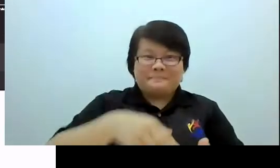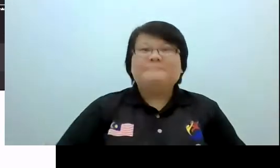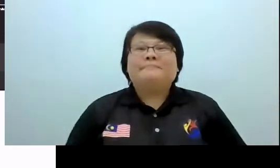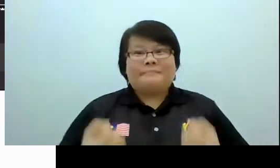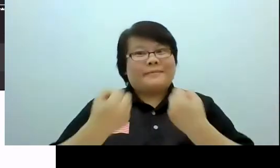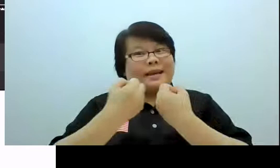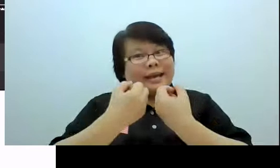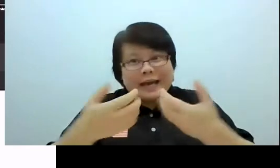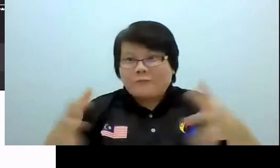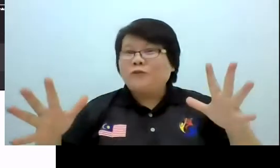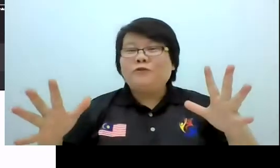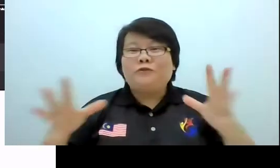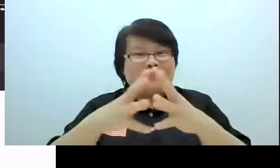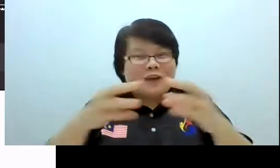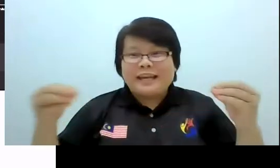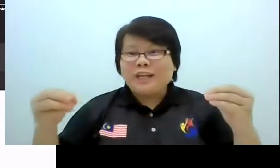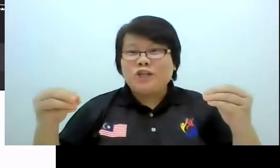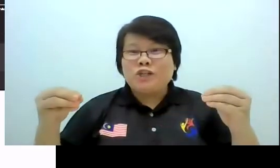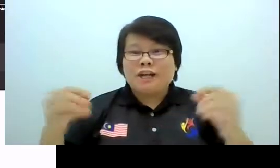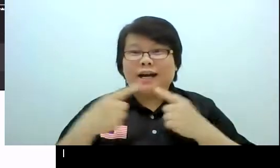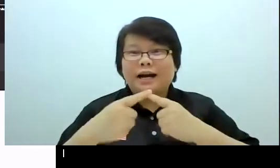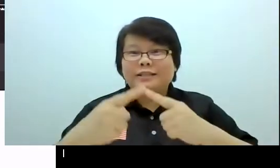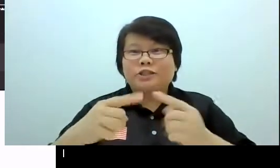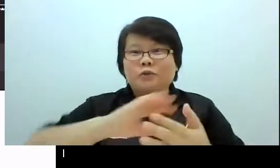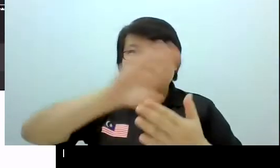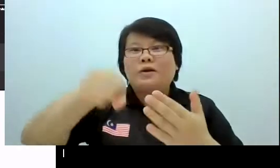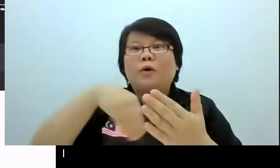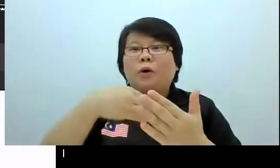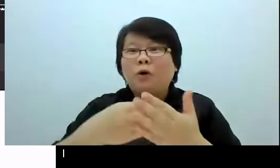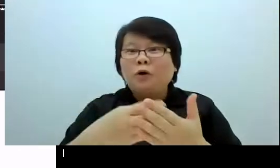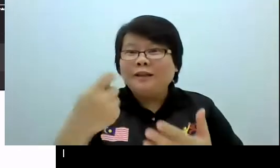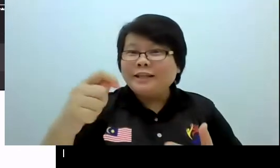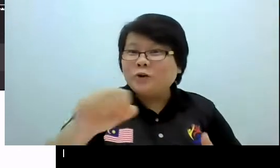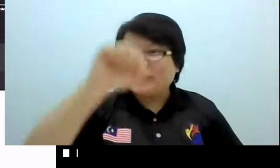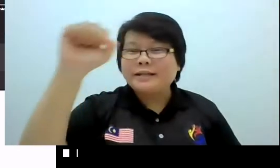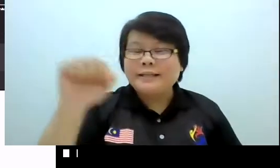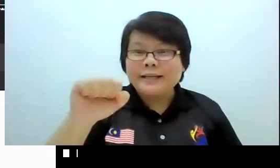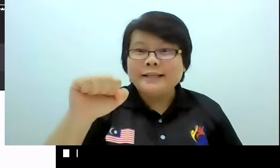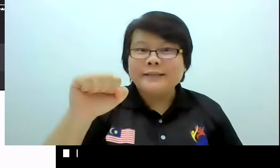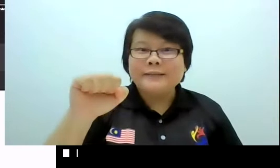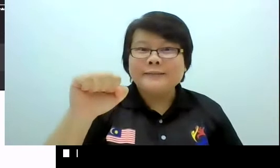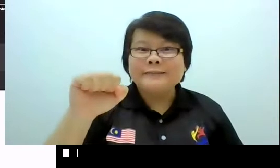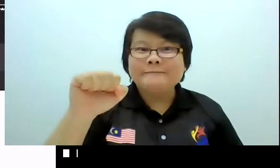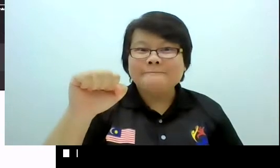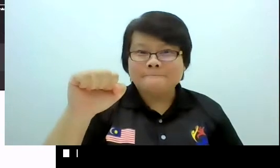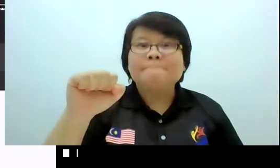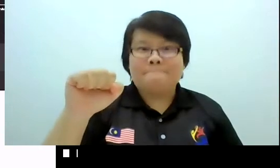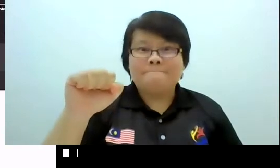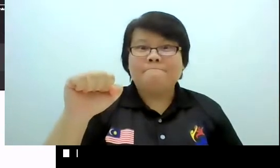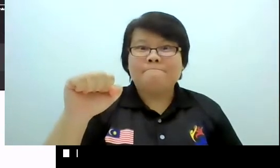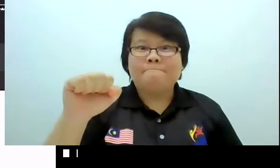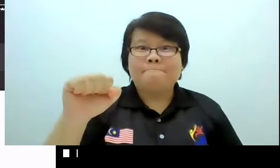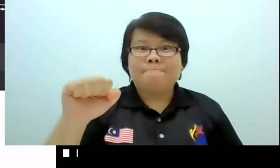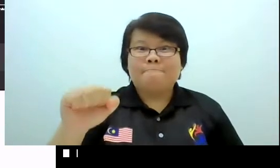again. Have you finished answering all the questions?